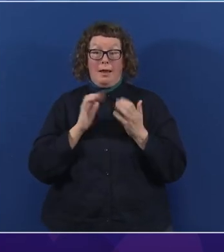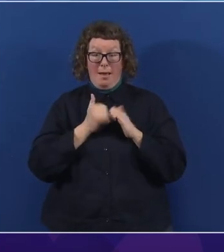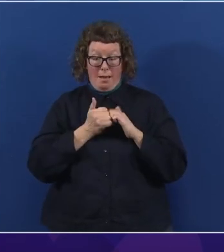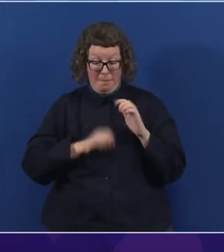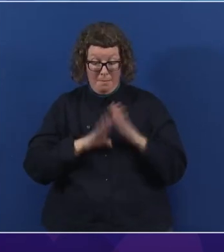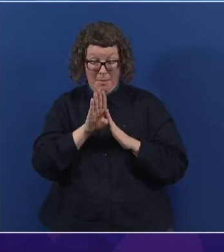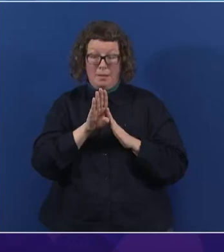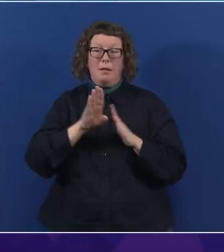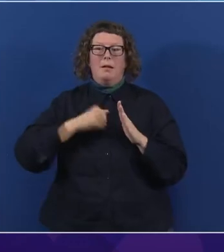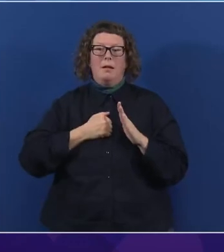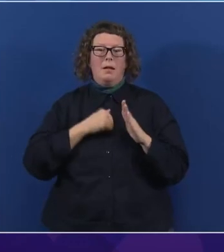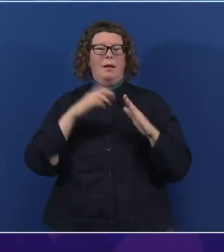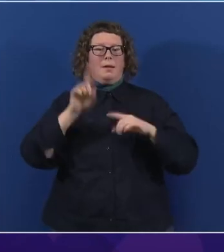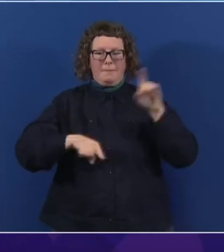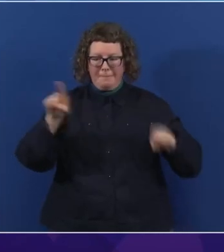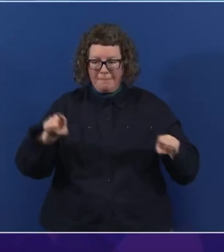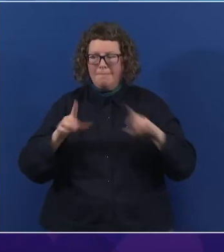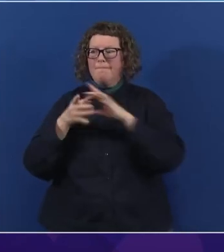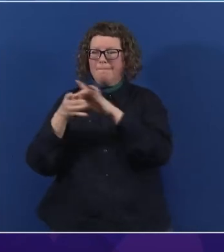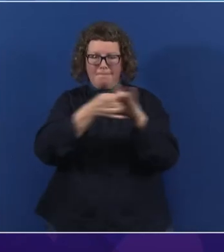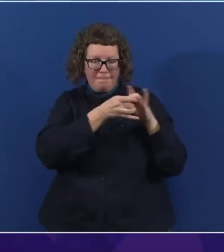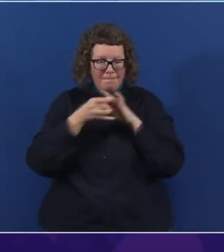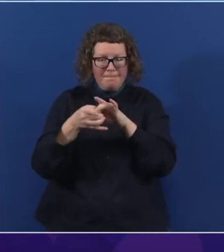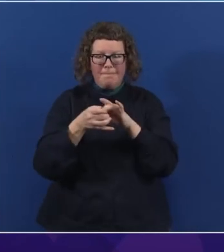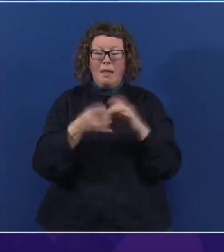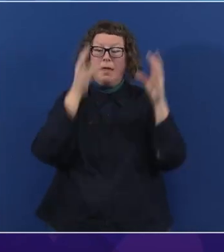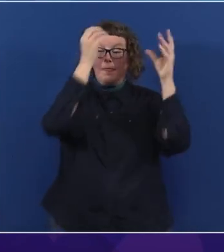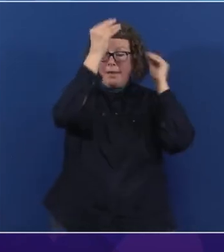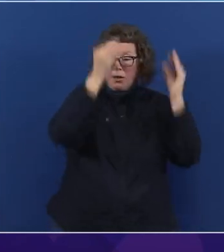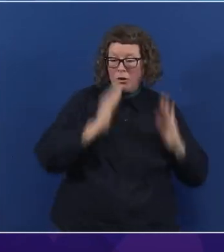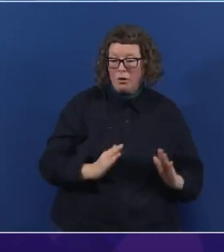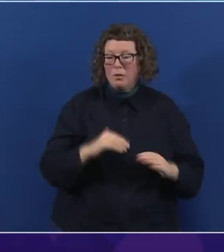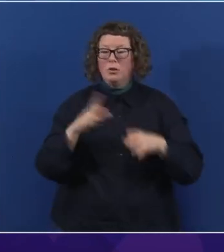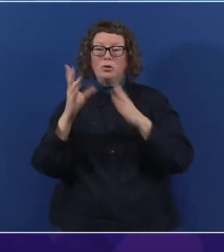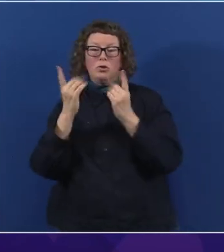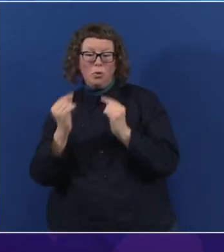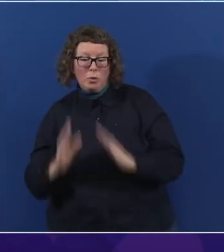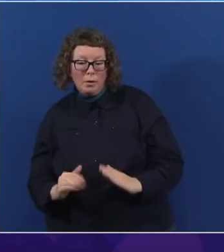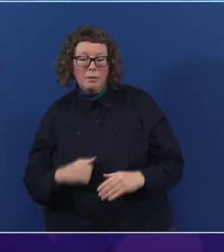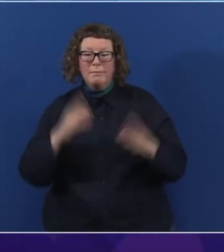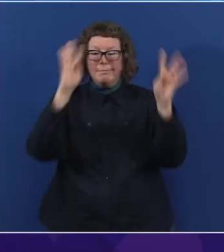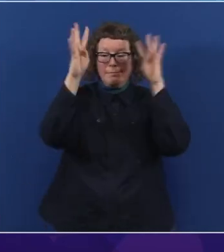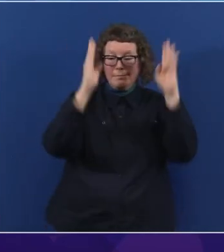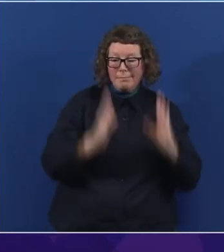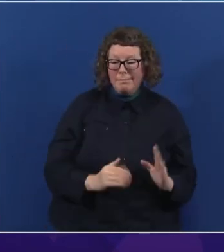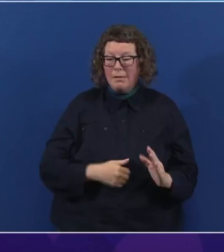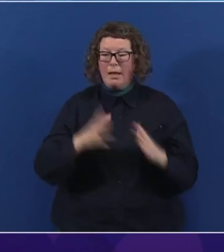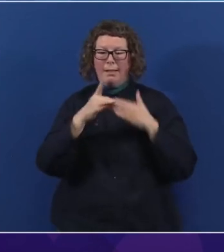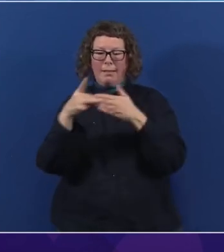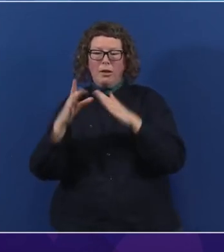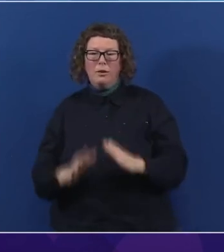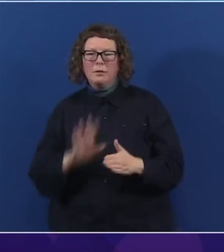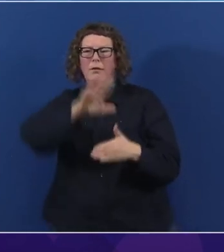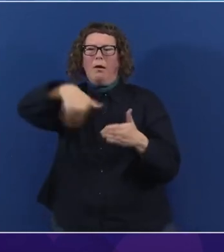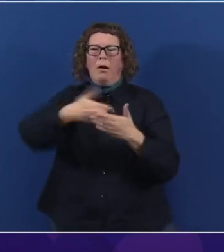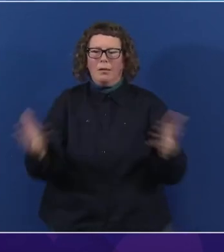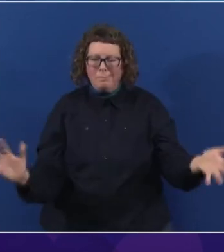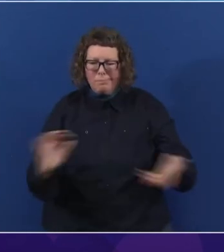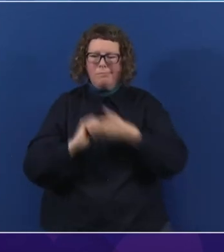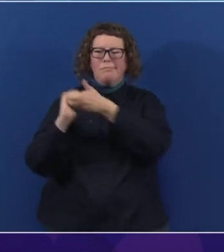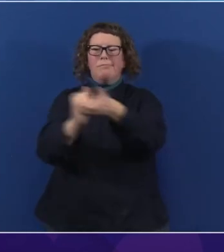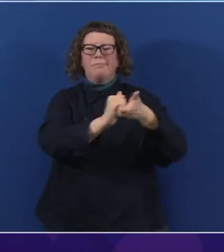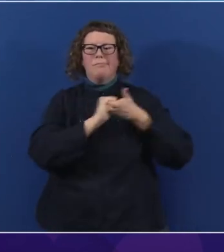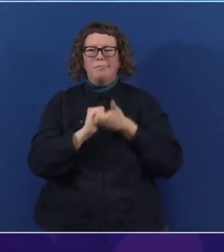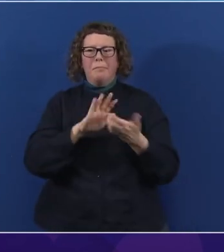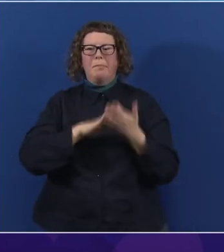and pride to build a community. It takes thinkers, doers, innovators, and leaders. It